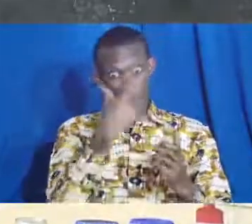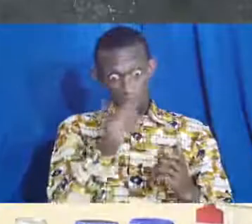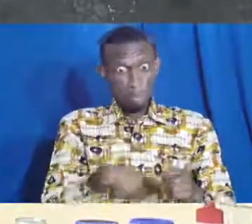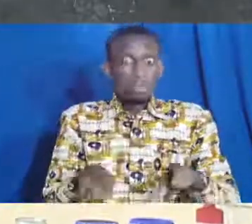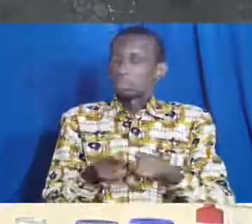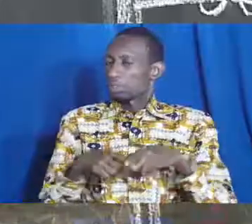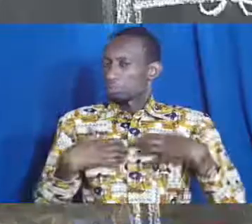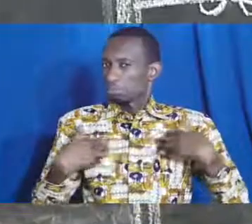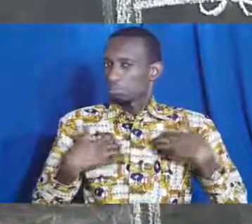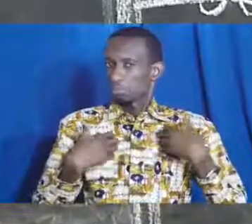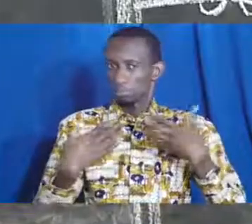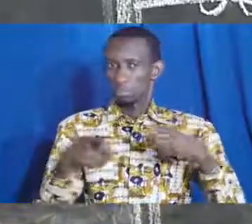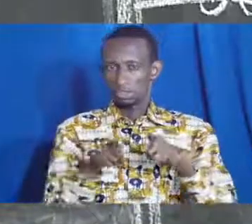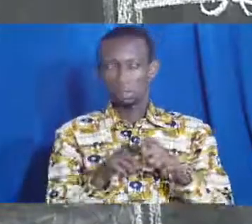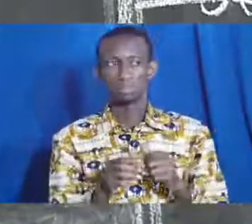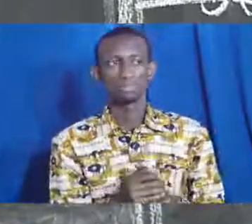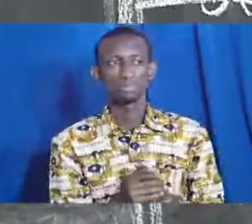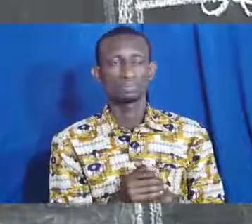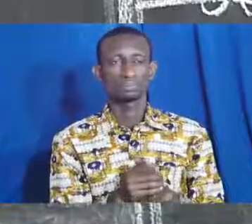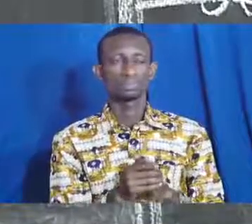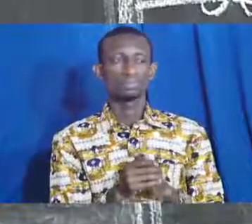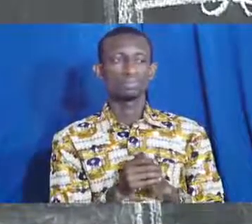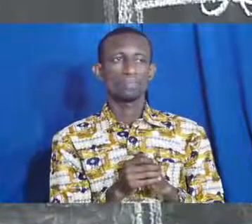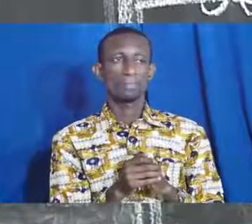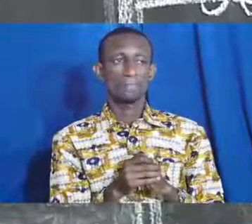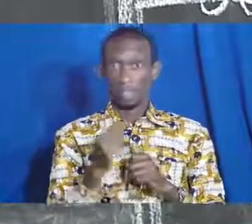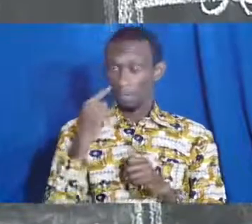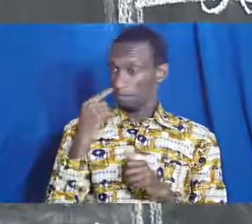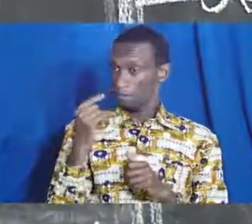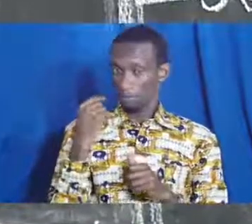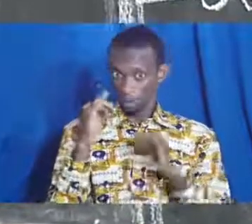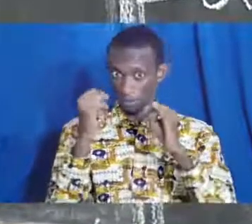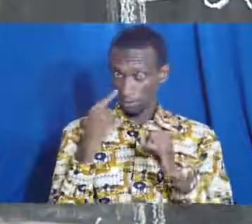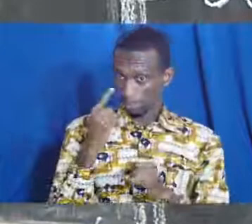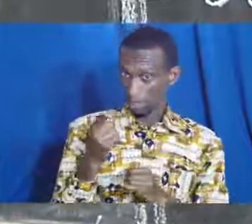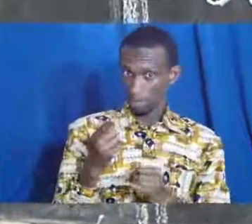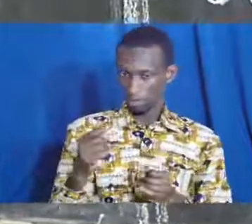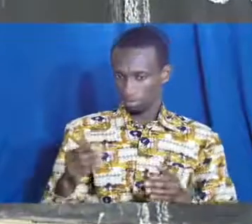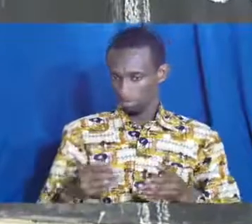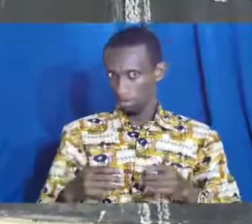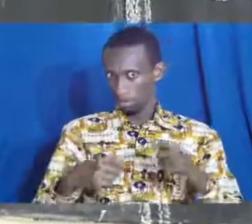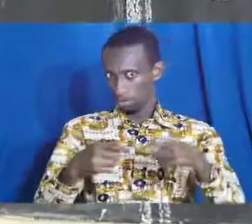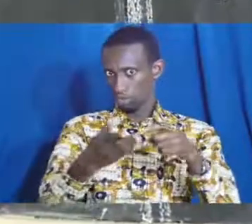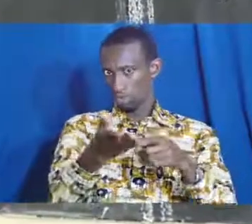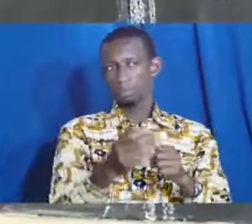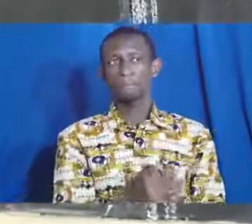this process, so this glucose is produced by the